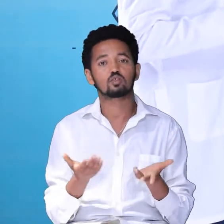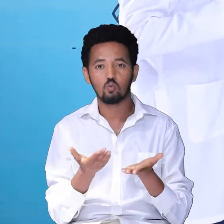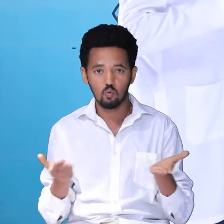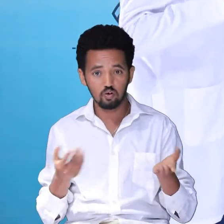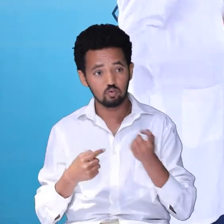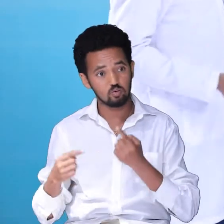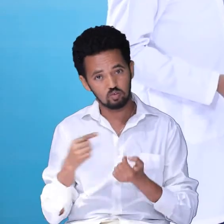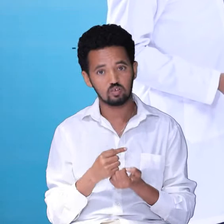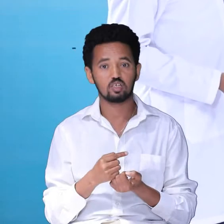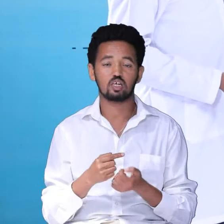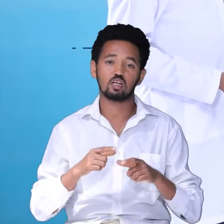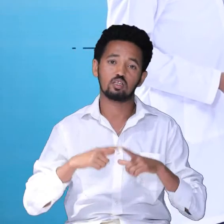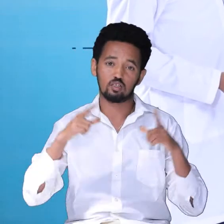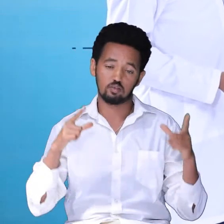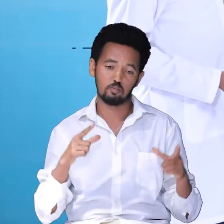with Great Britain.